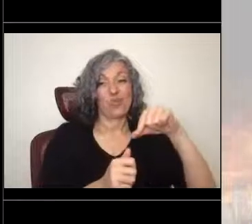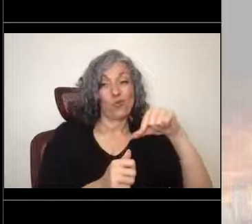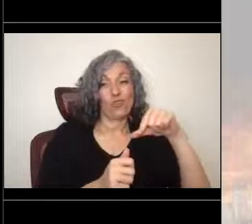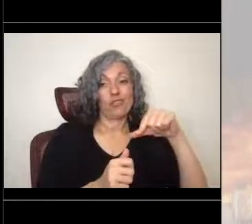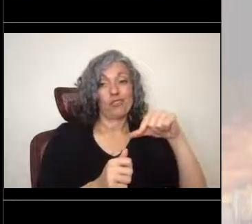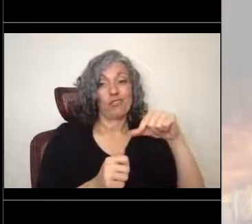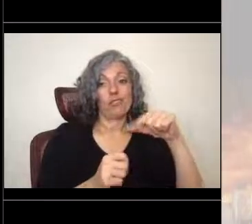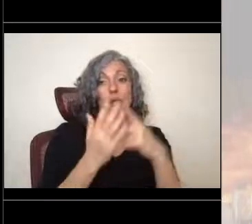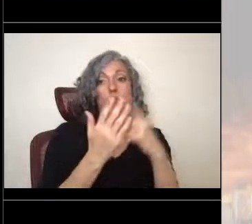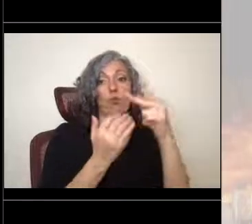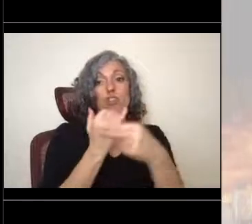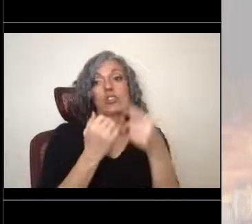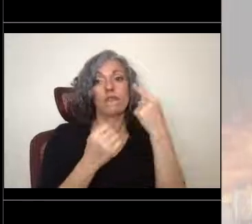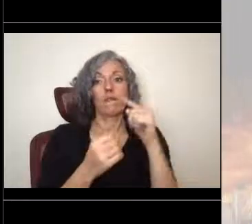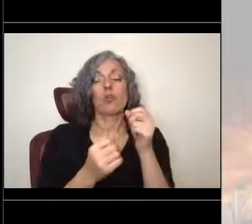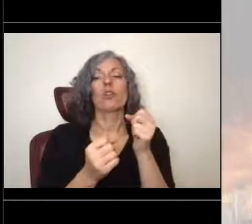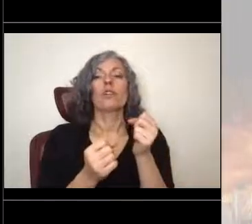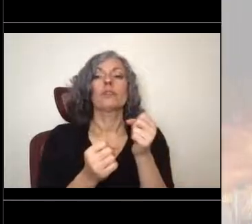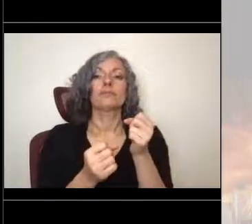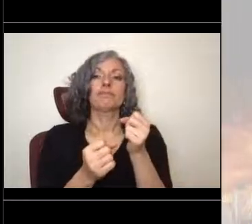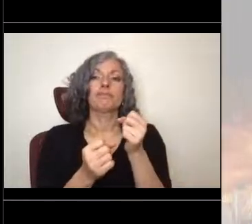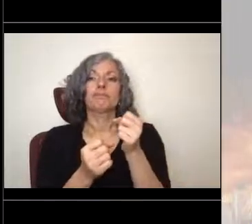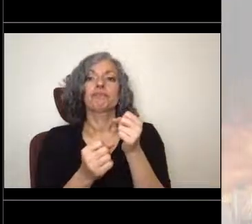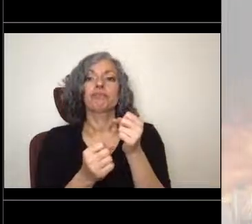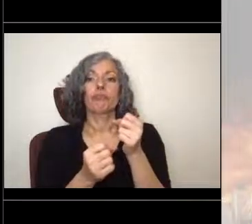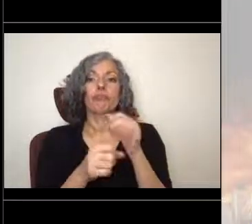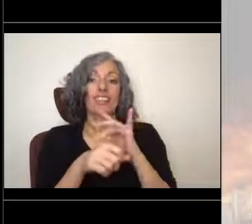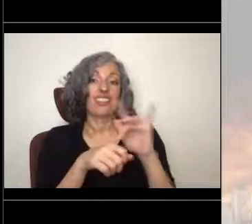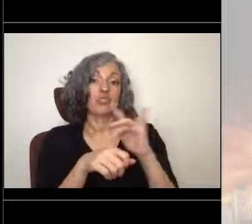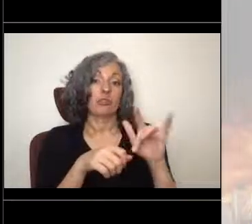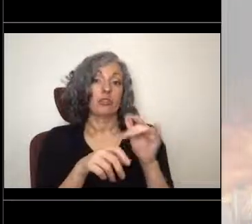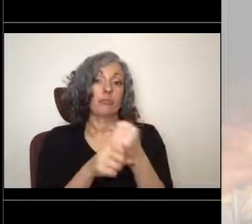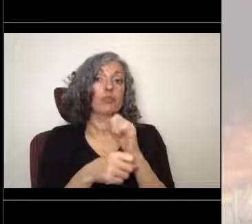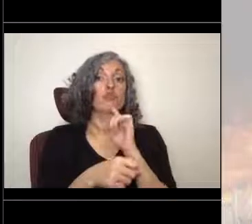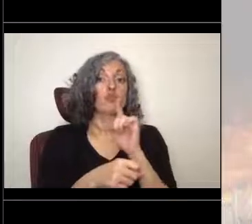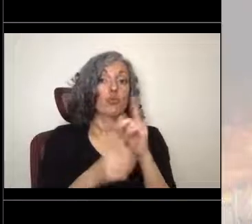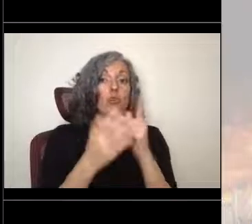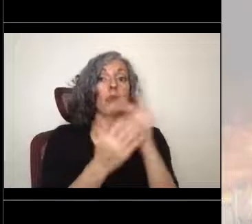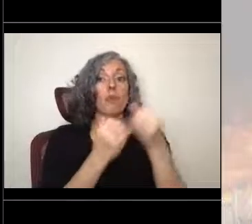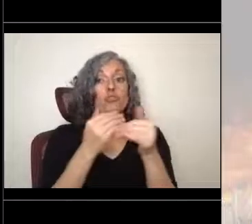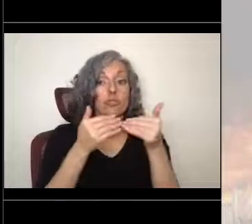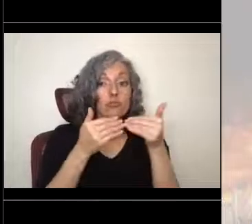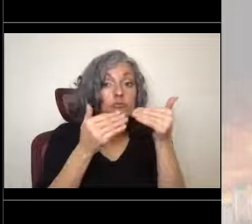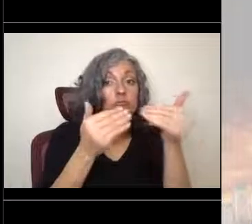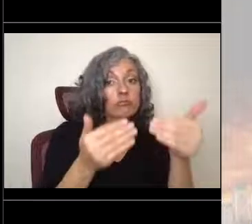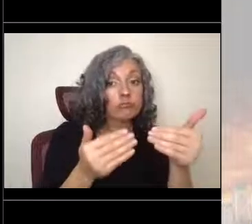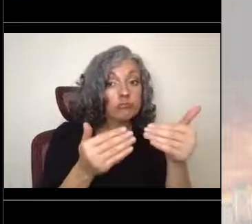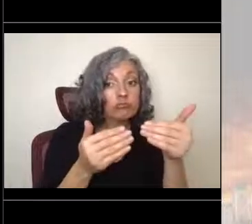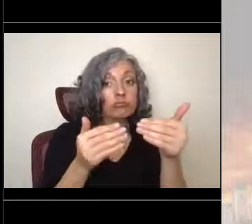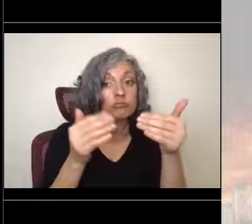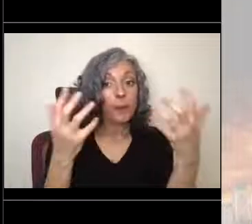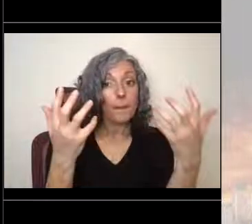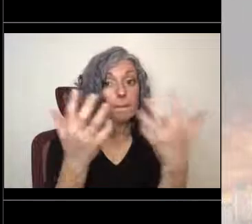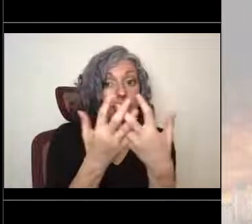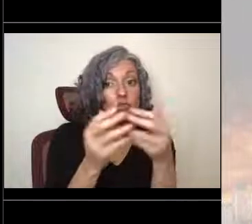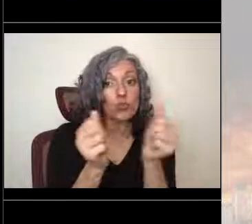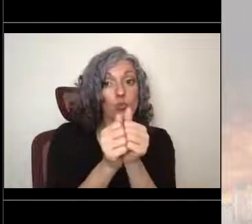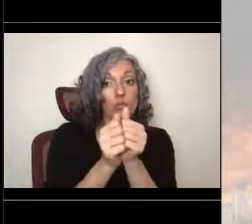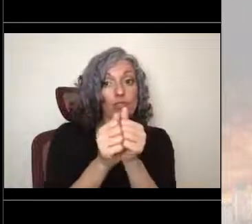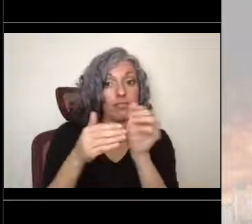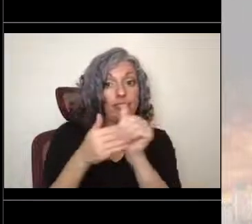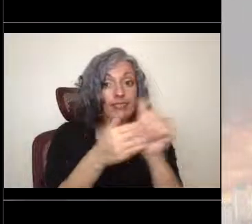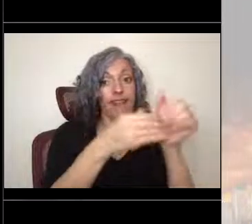program eligibility. We want to ensure that the projects that are moving forward do align with the guidelines, you know,